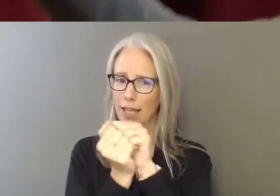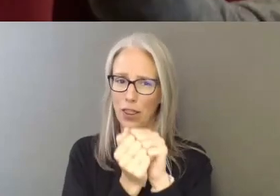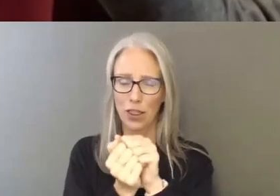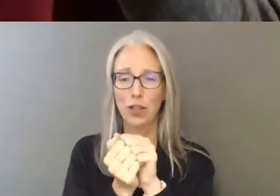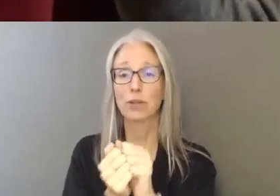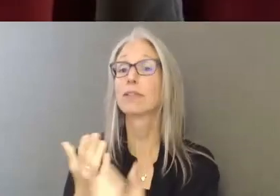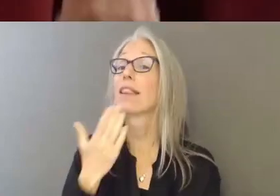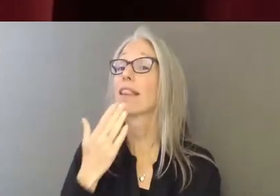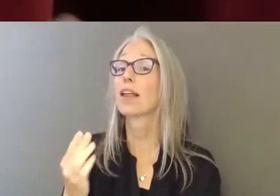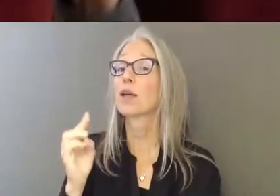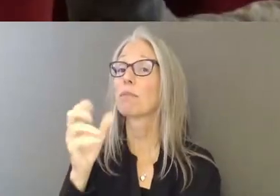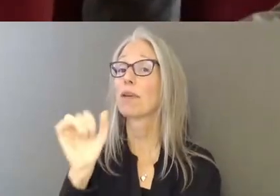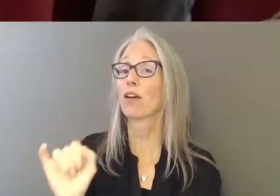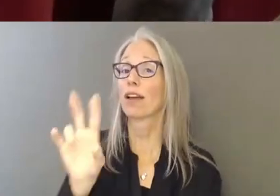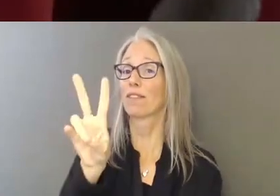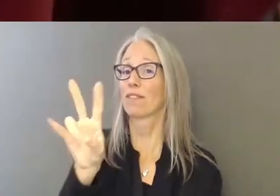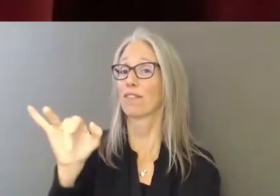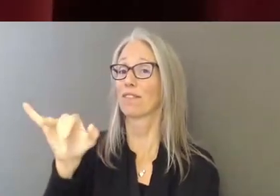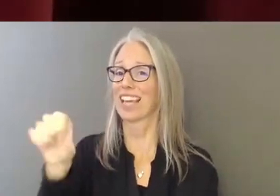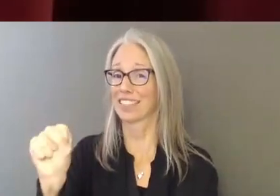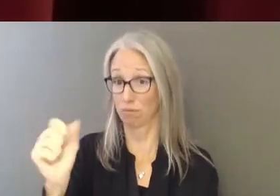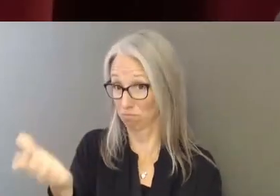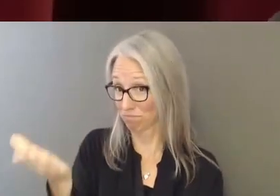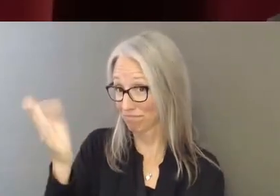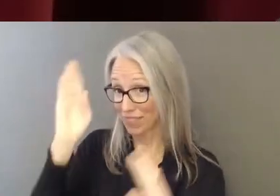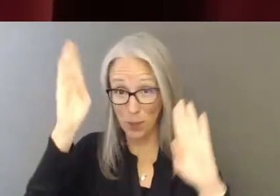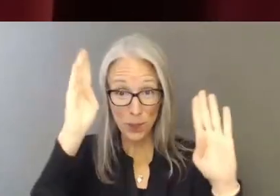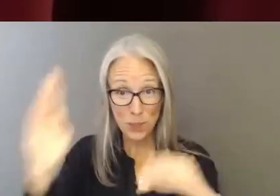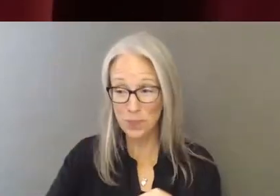Vias. Mary, would you want to stand? Say hi.